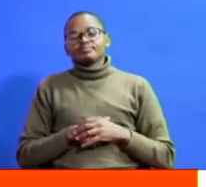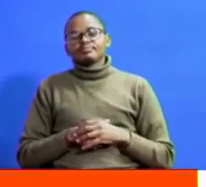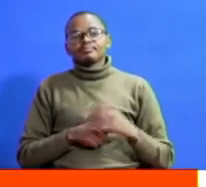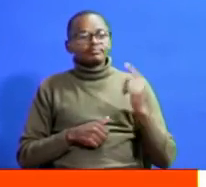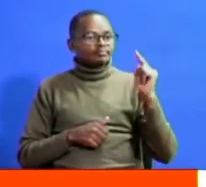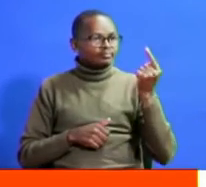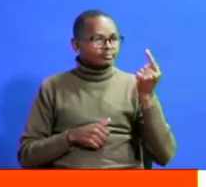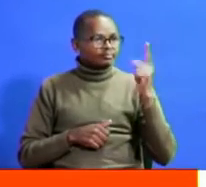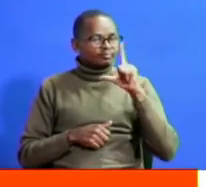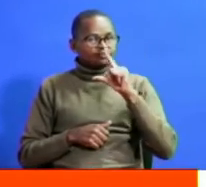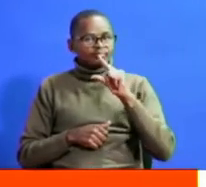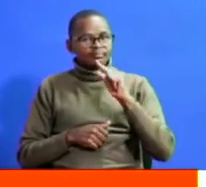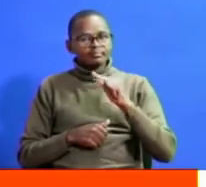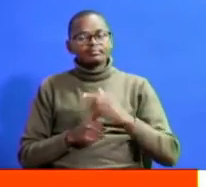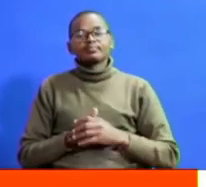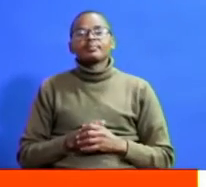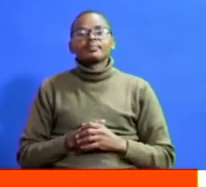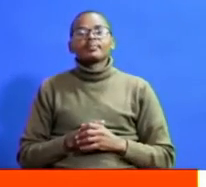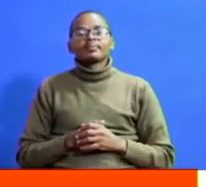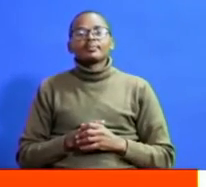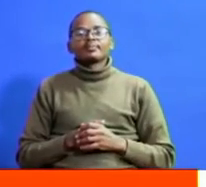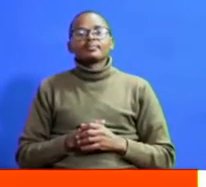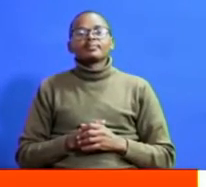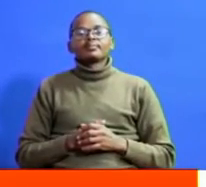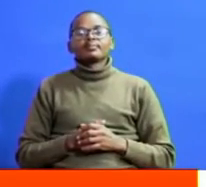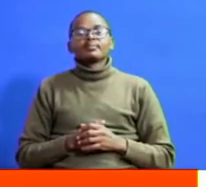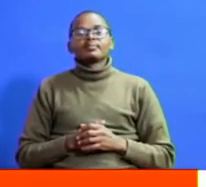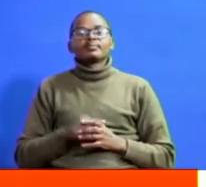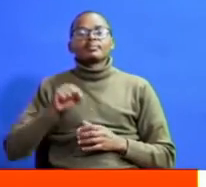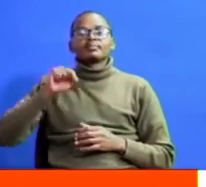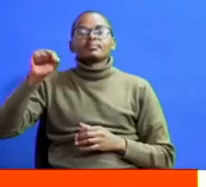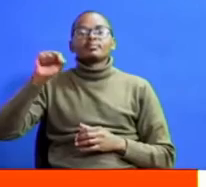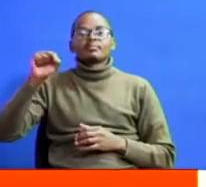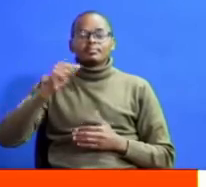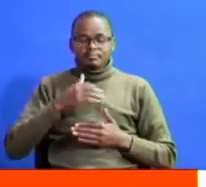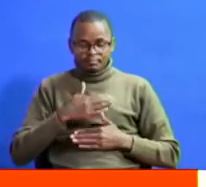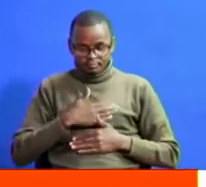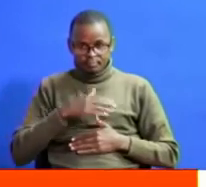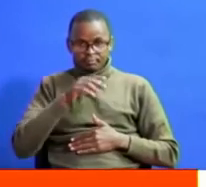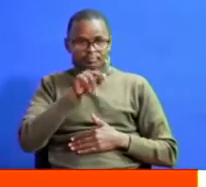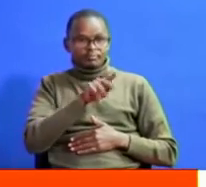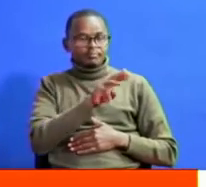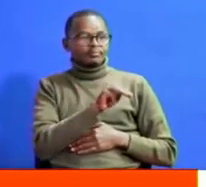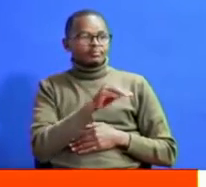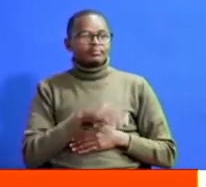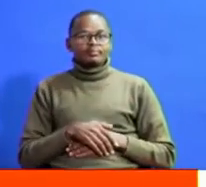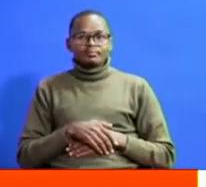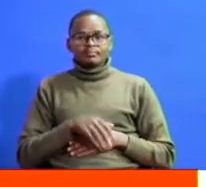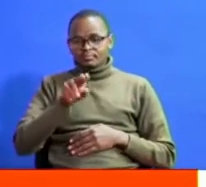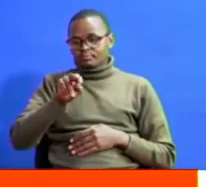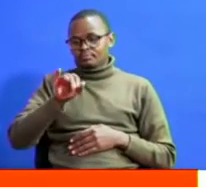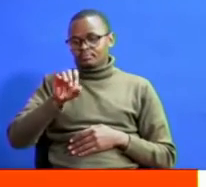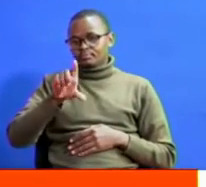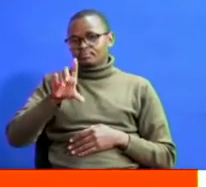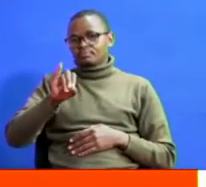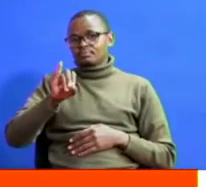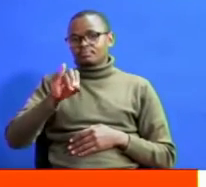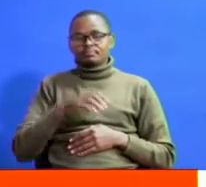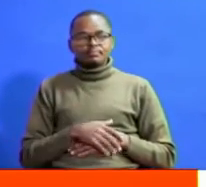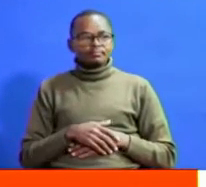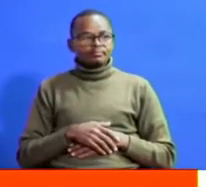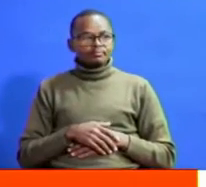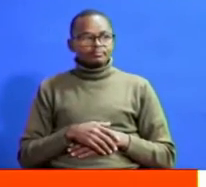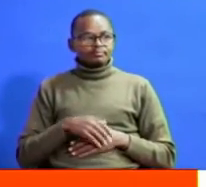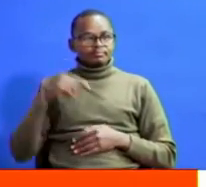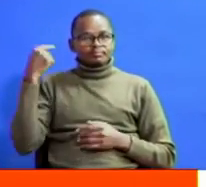ya kwanza ilikuwa kwa convoys of Right Honorable Prime Minister Nyali Bridge,